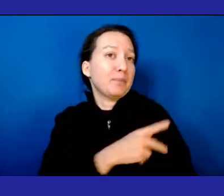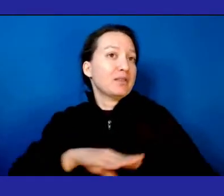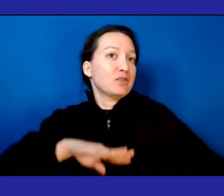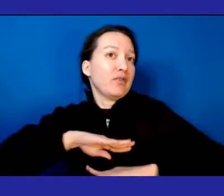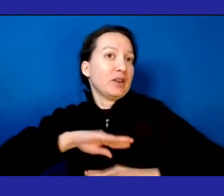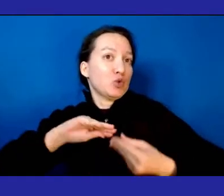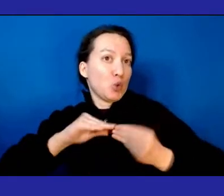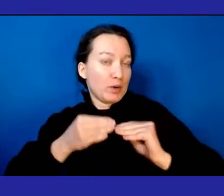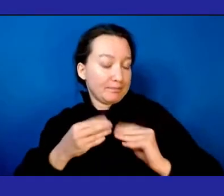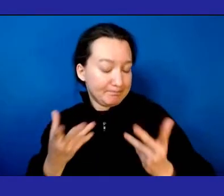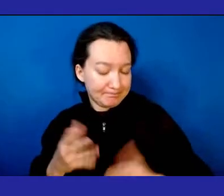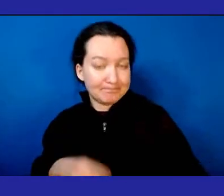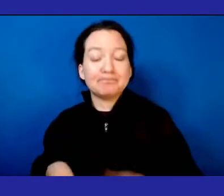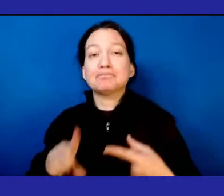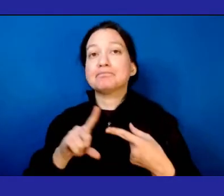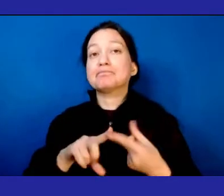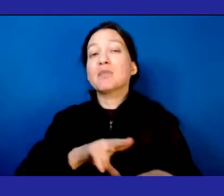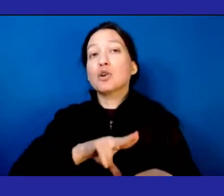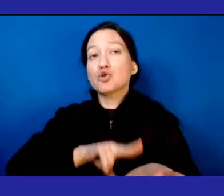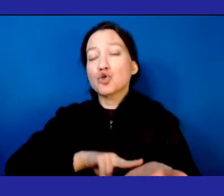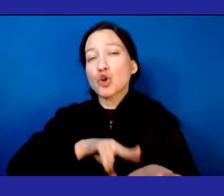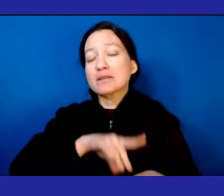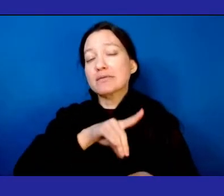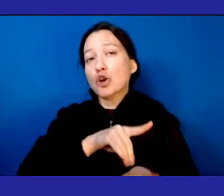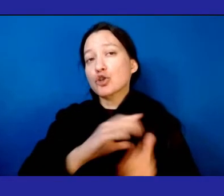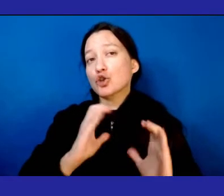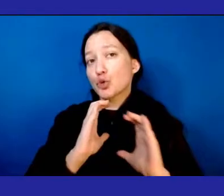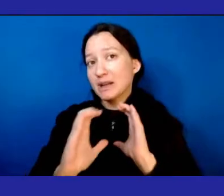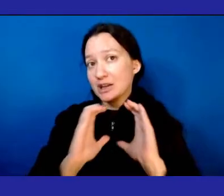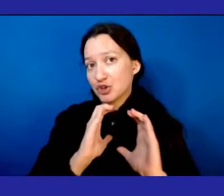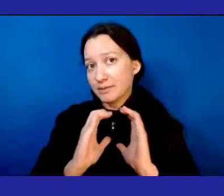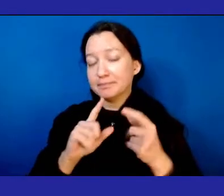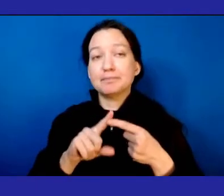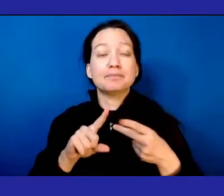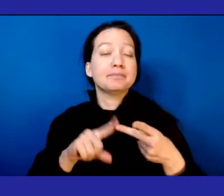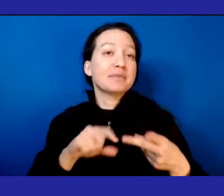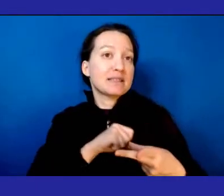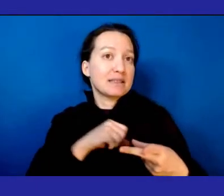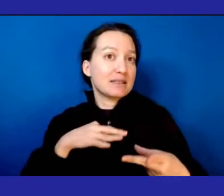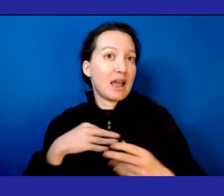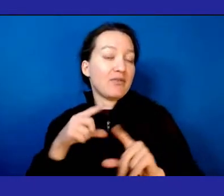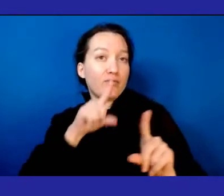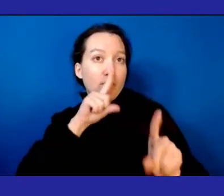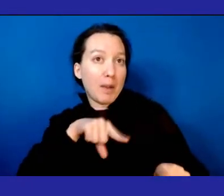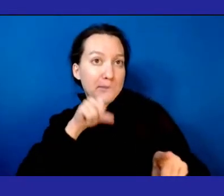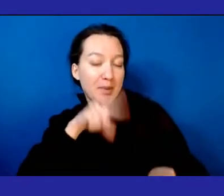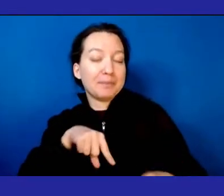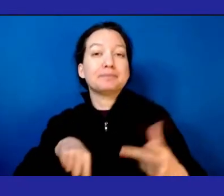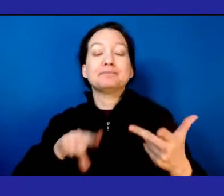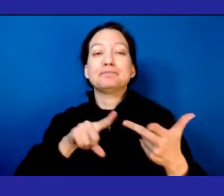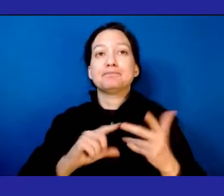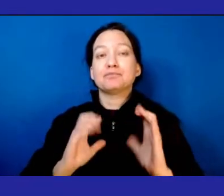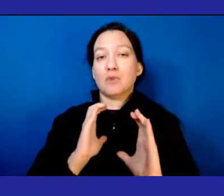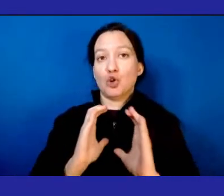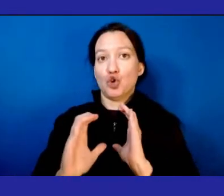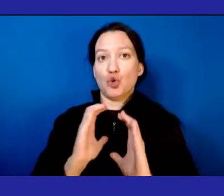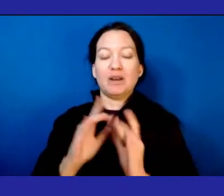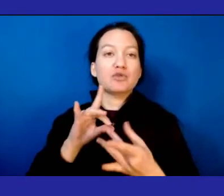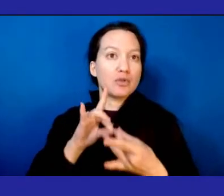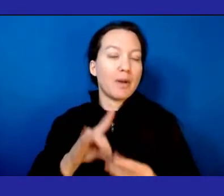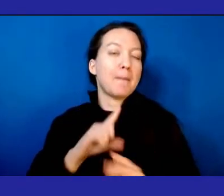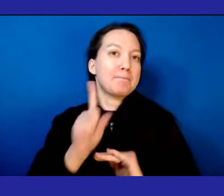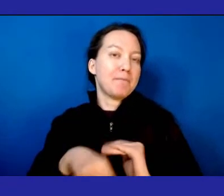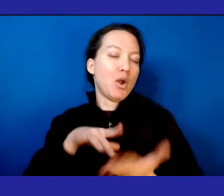are nurse and doctor communication, staff responsiveness, and communication about medication